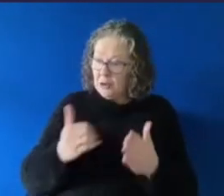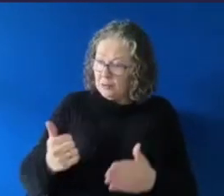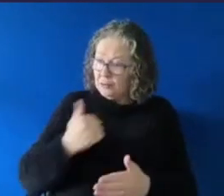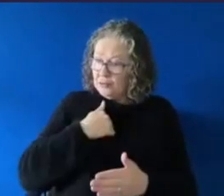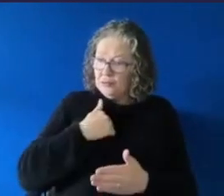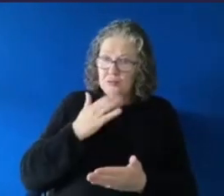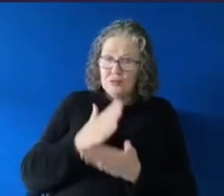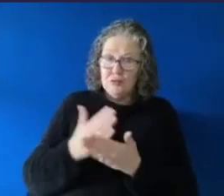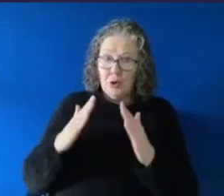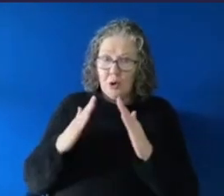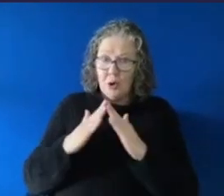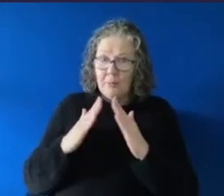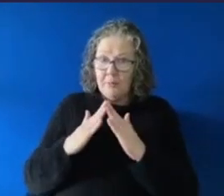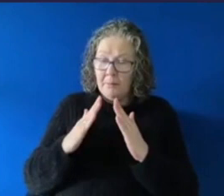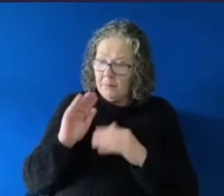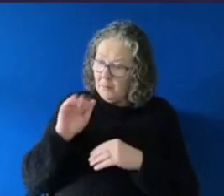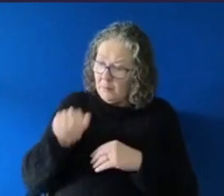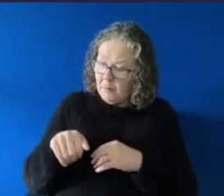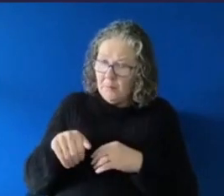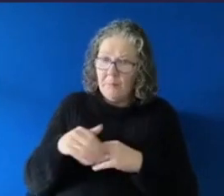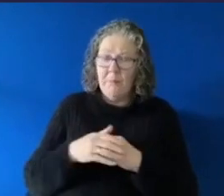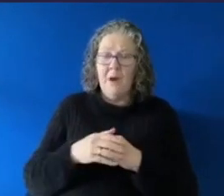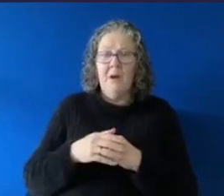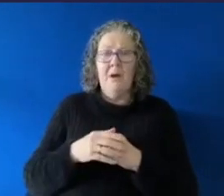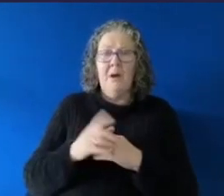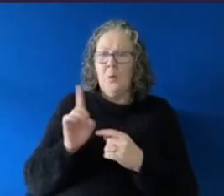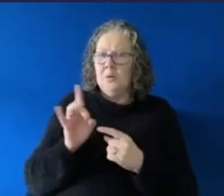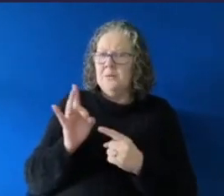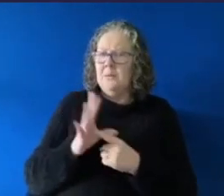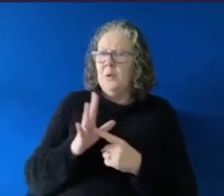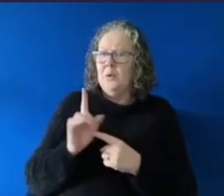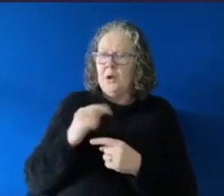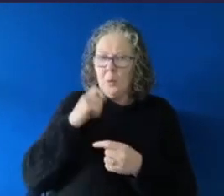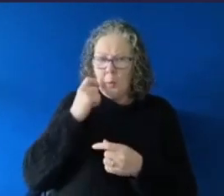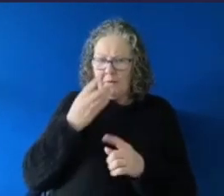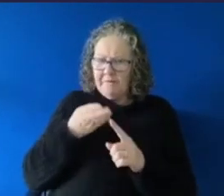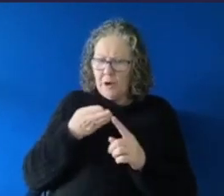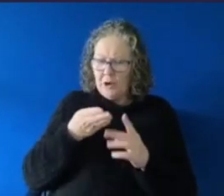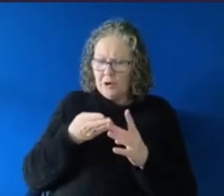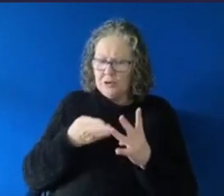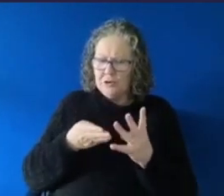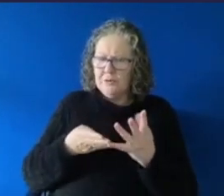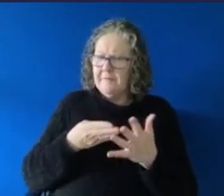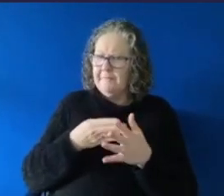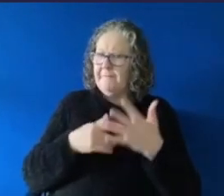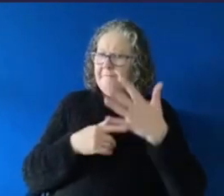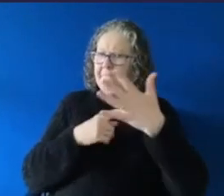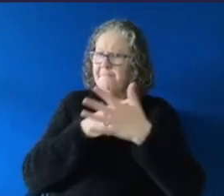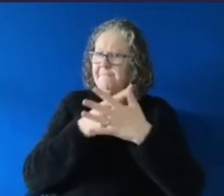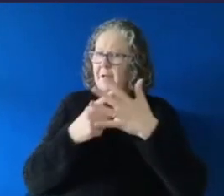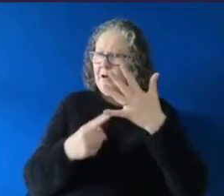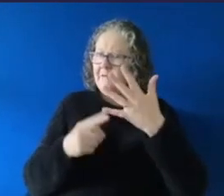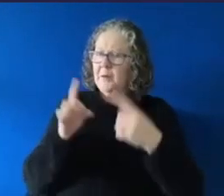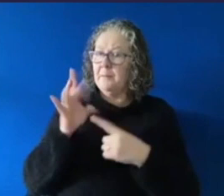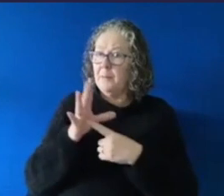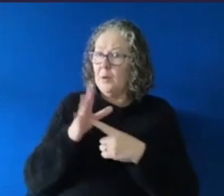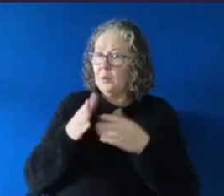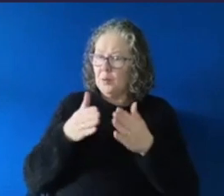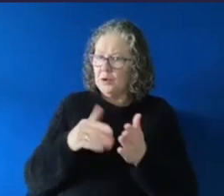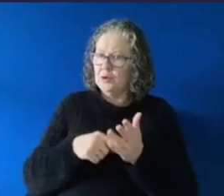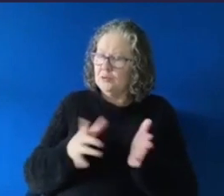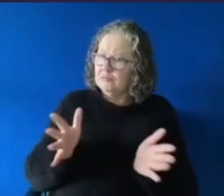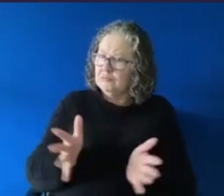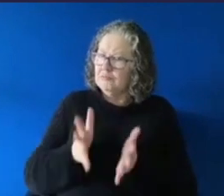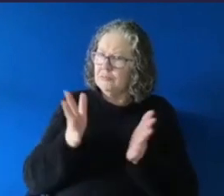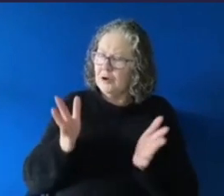really counts? Today, I'm going to focus on only 5 important ways to promote a sustained